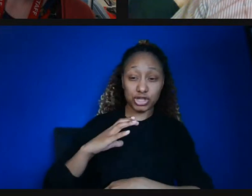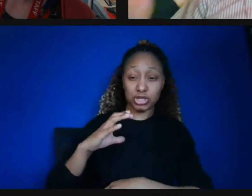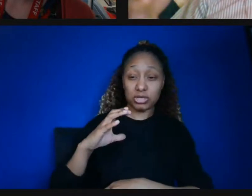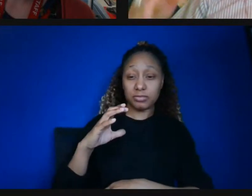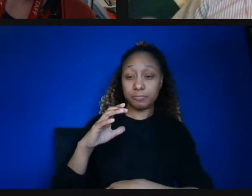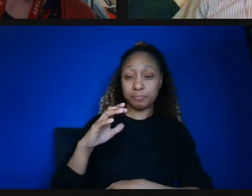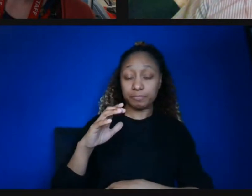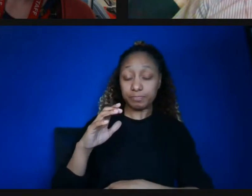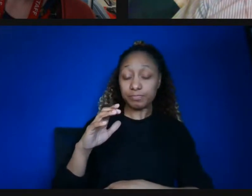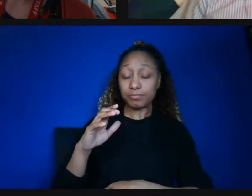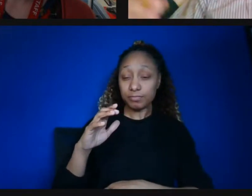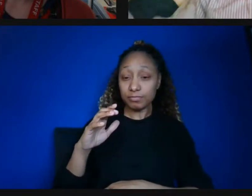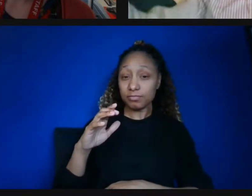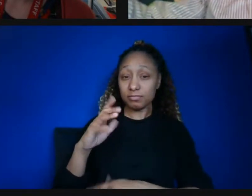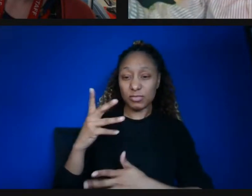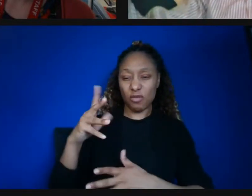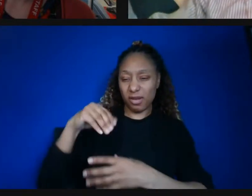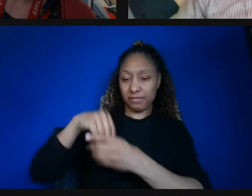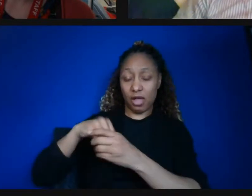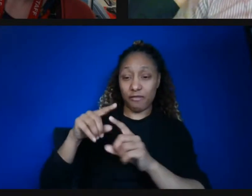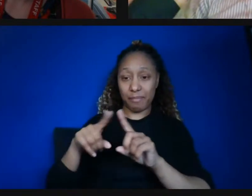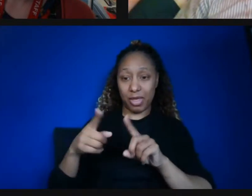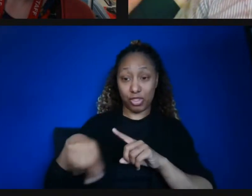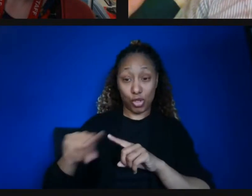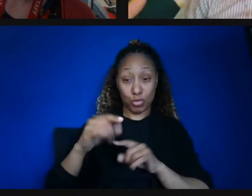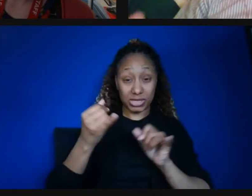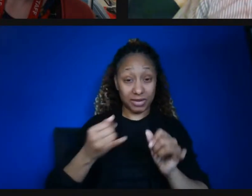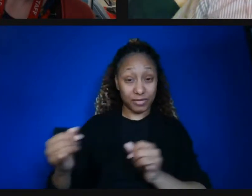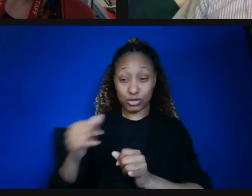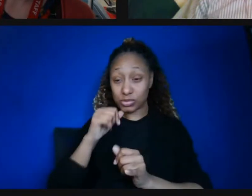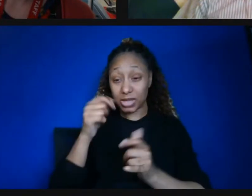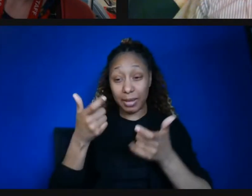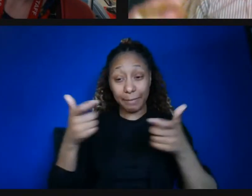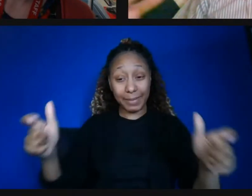but that these individuals, though not huge numbers of them,